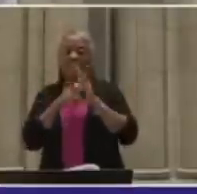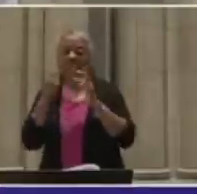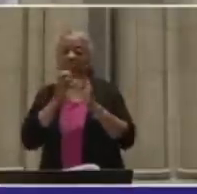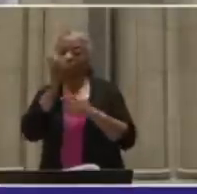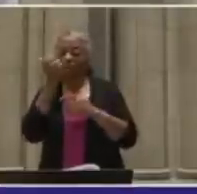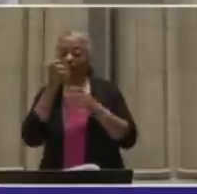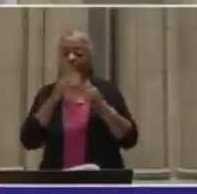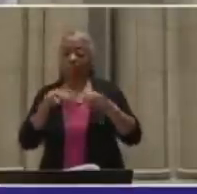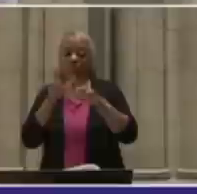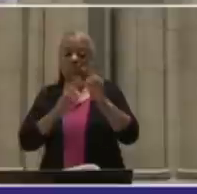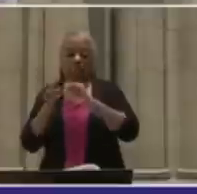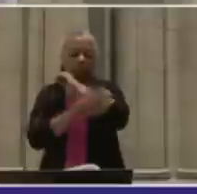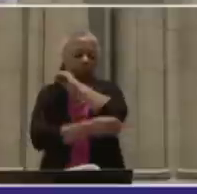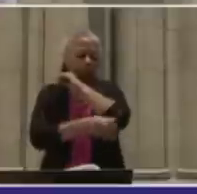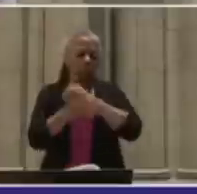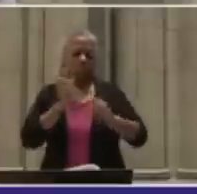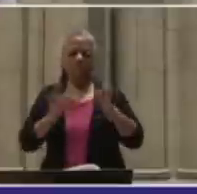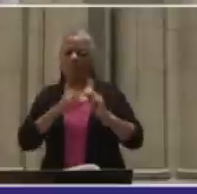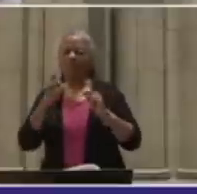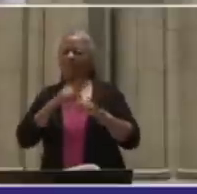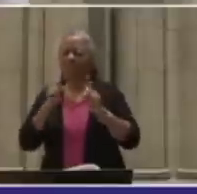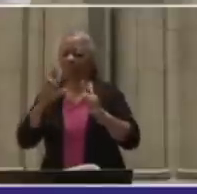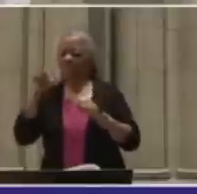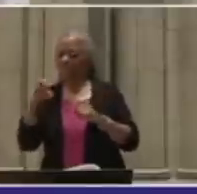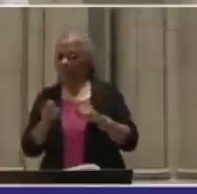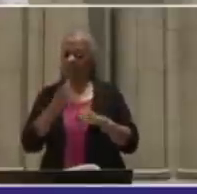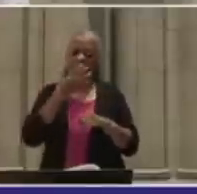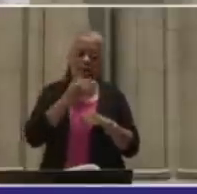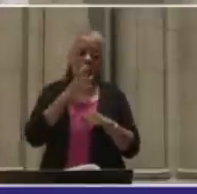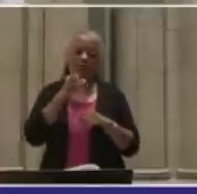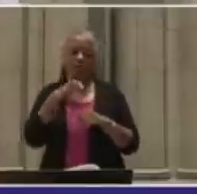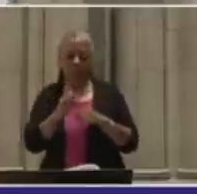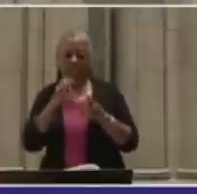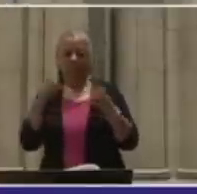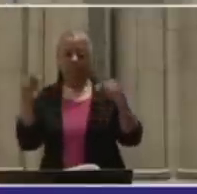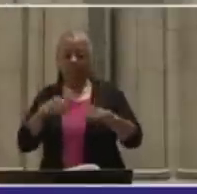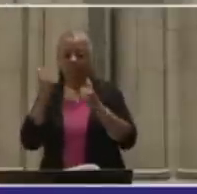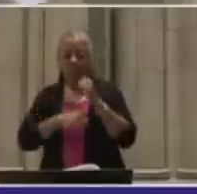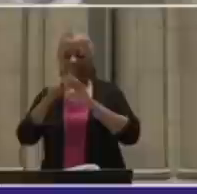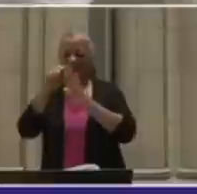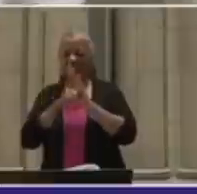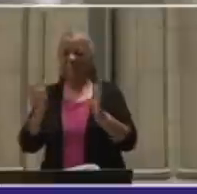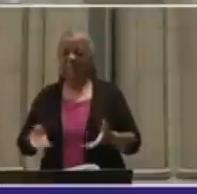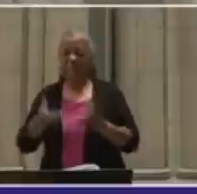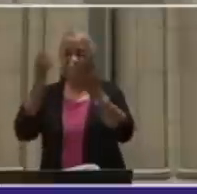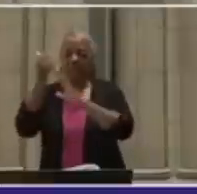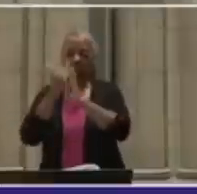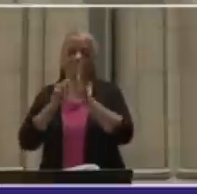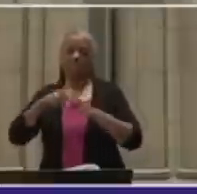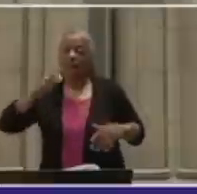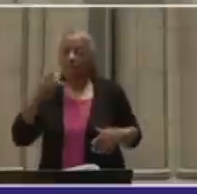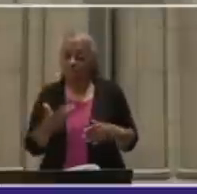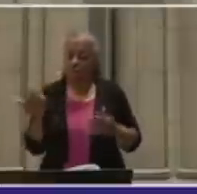poor people and of all different races, colors, and creeds coming together from every state in this nation, lifting up an agenda for a third